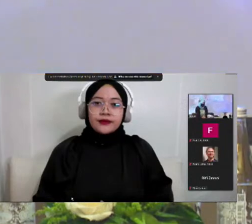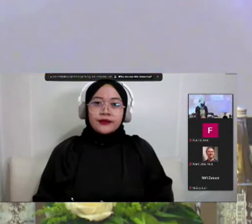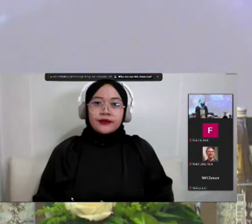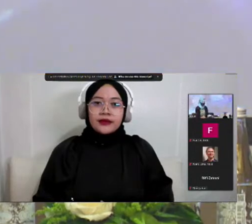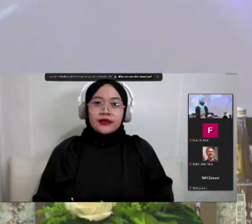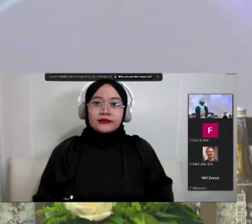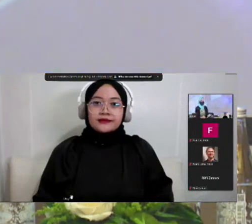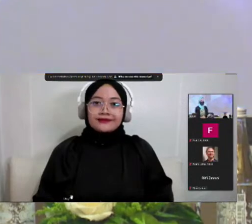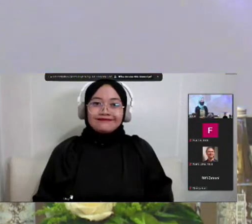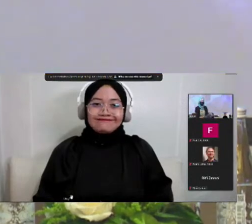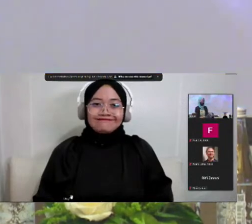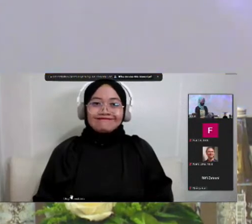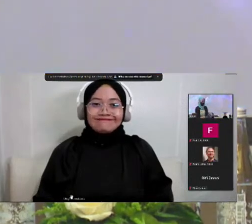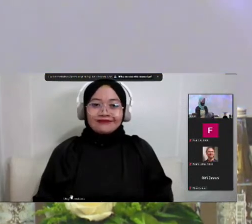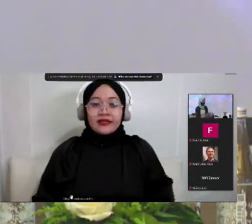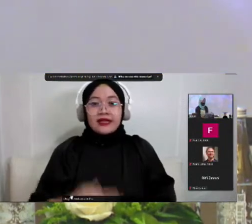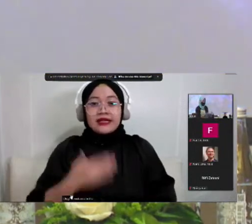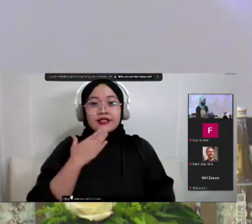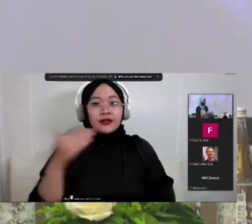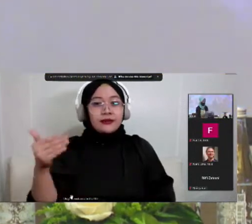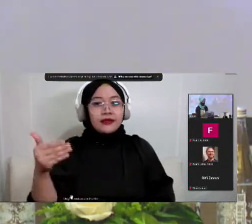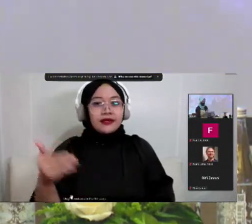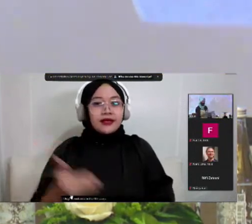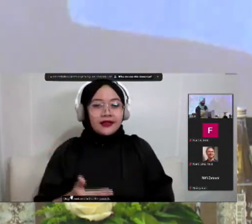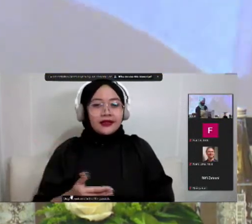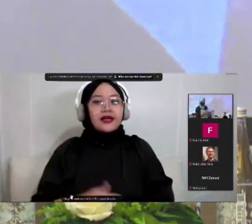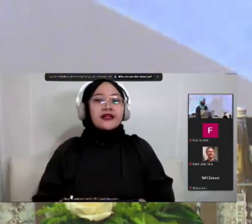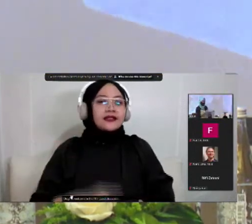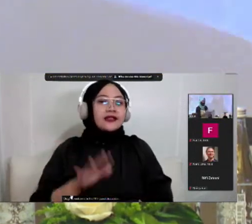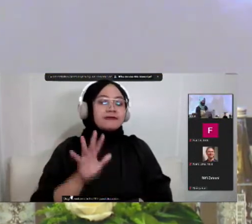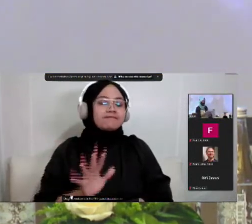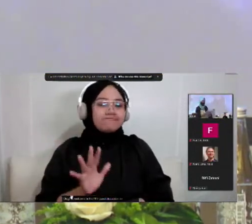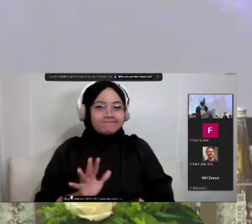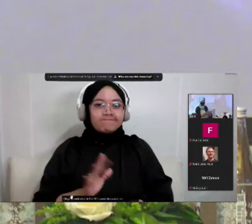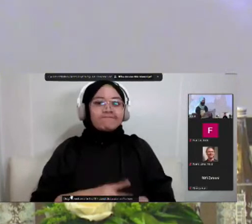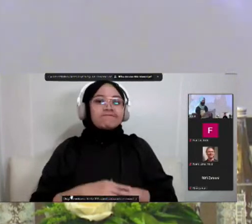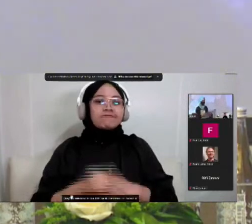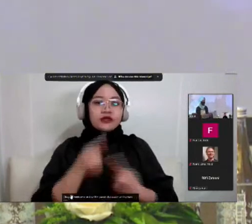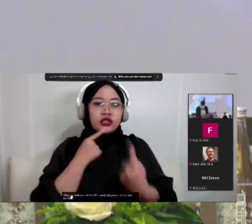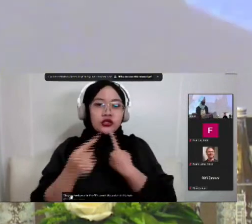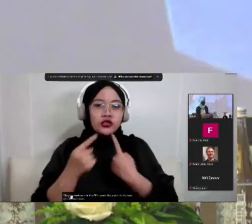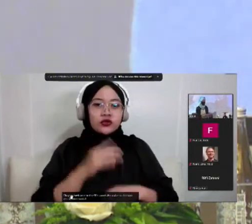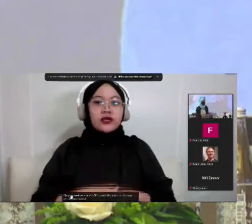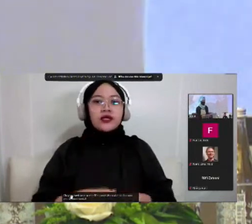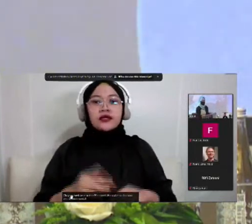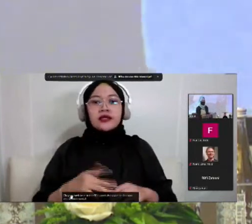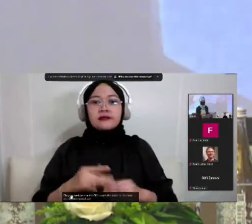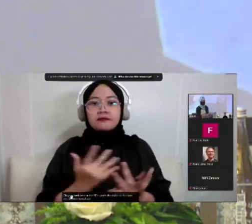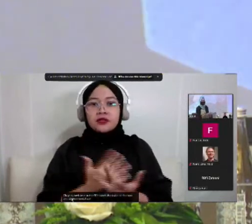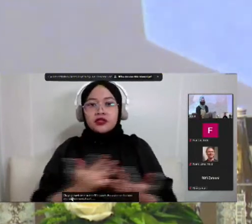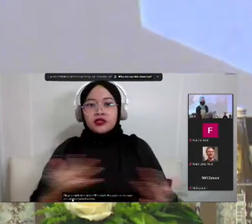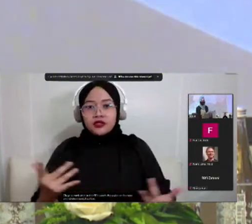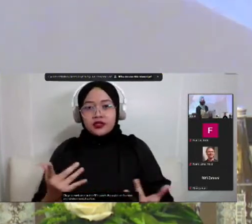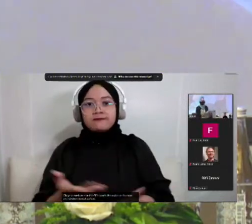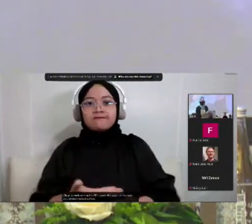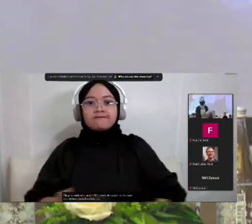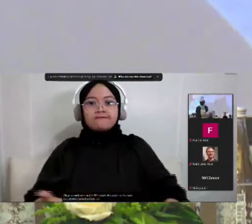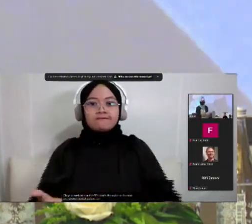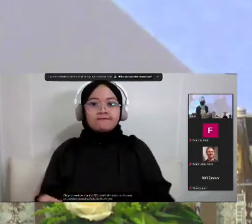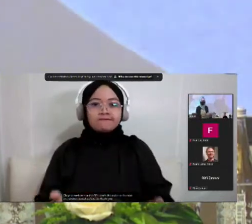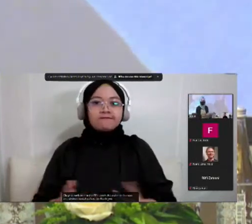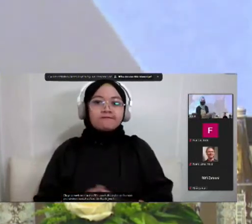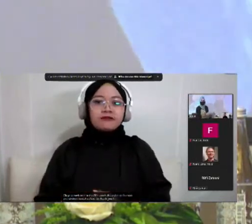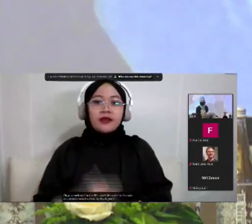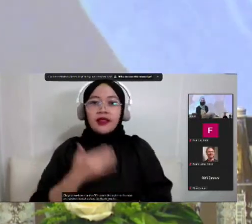Okay, so welcome to the fifth panel discussion on human and environmental welfare. So thank you